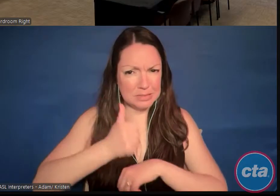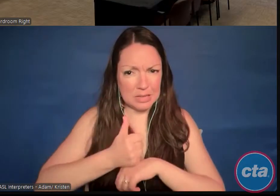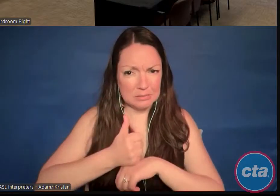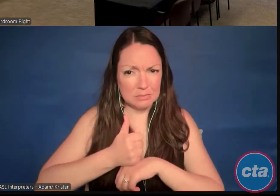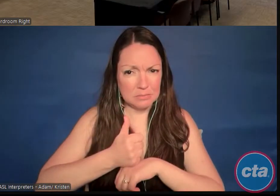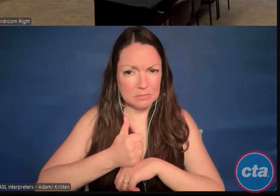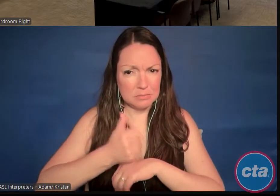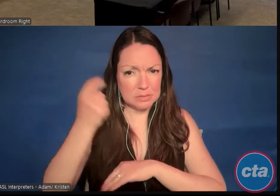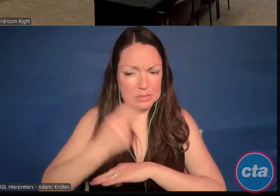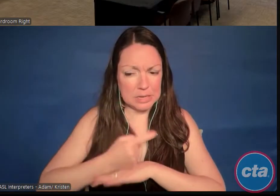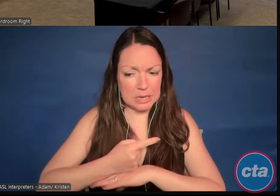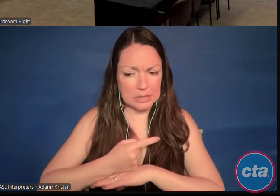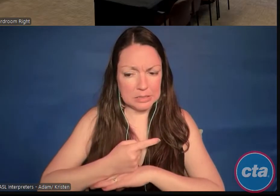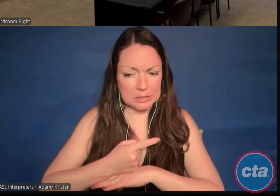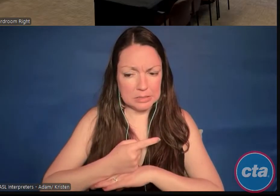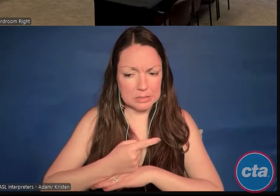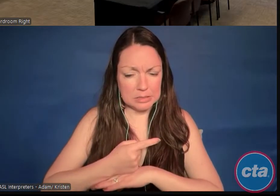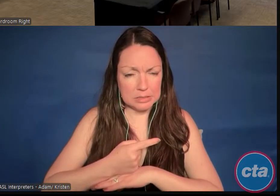meeting in June because it was